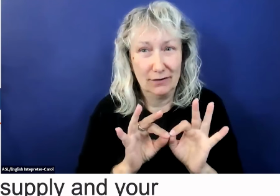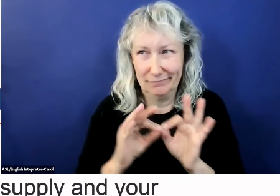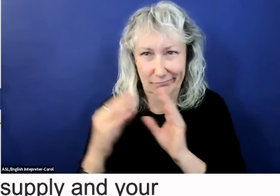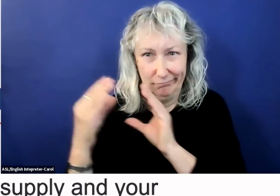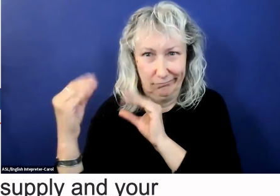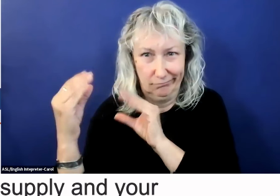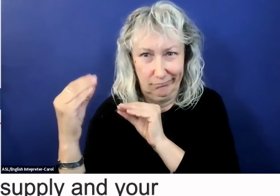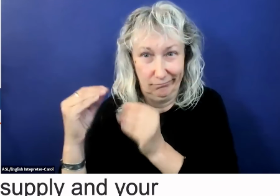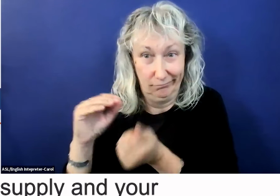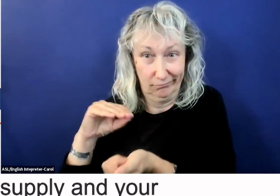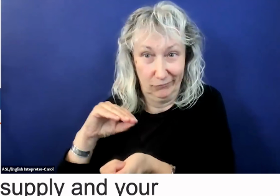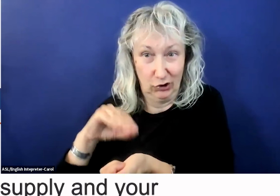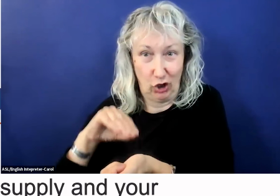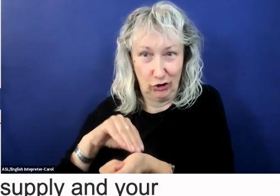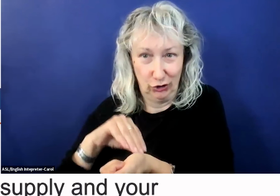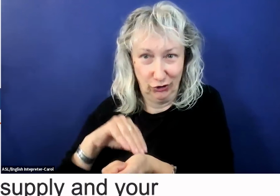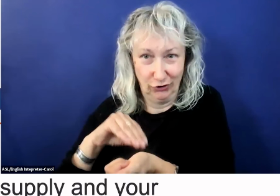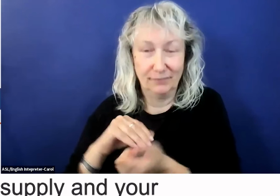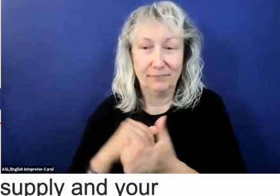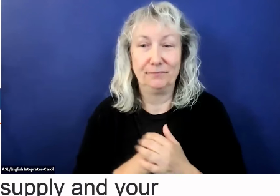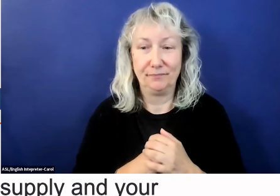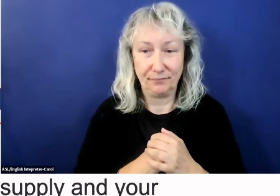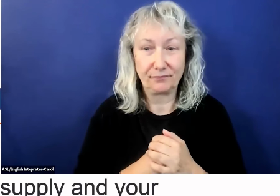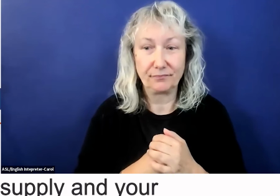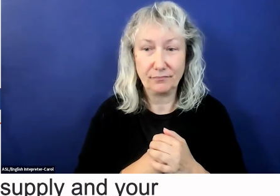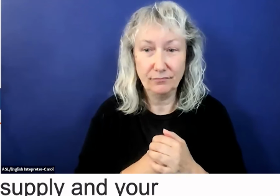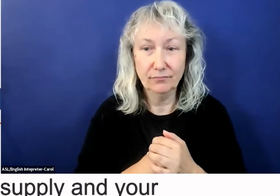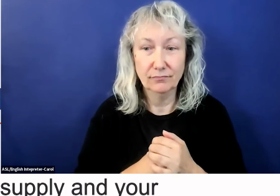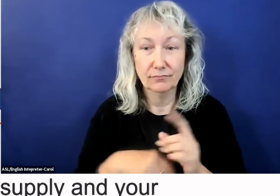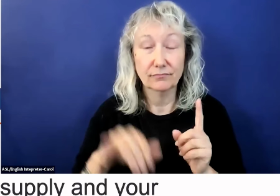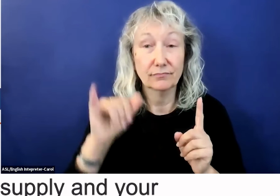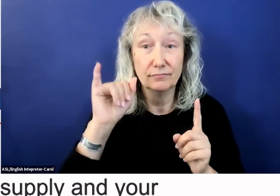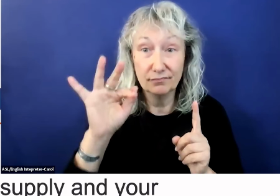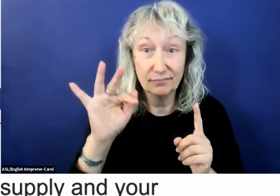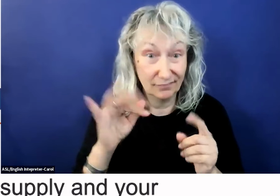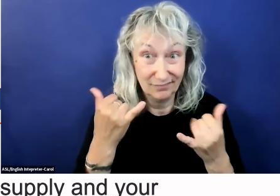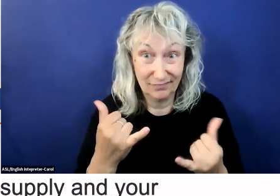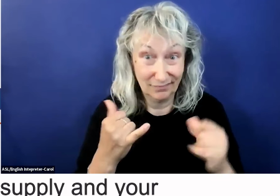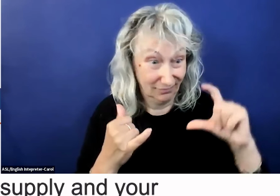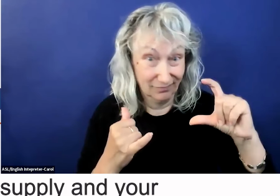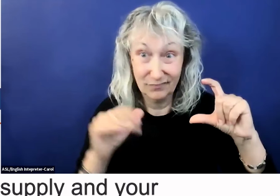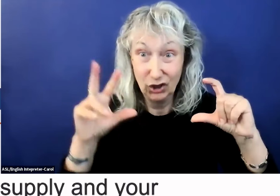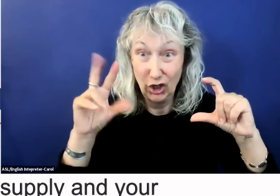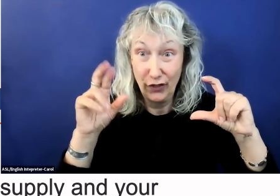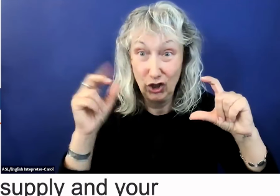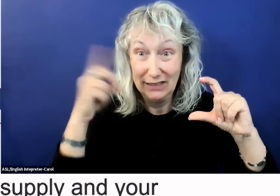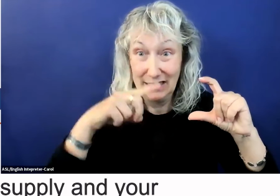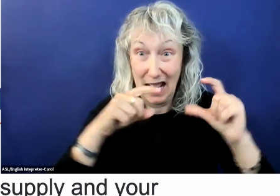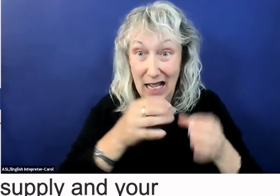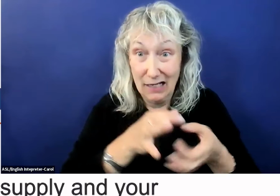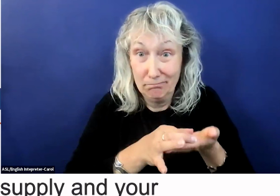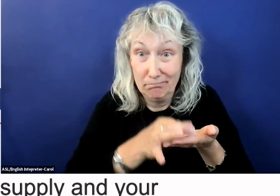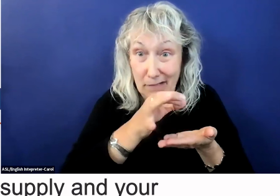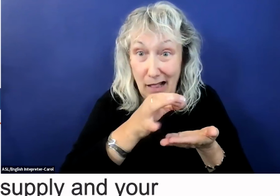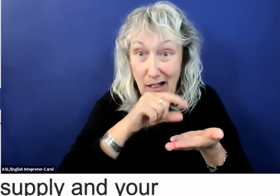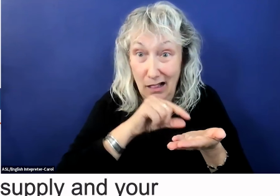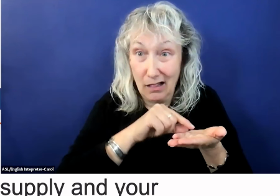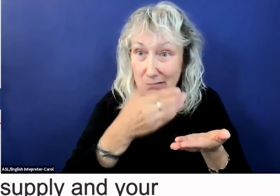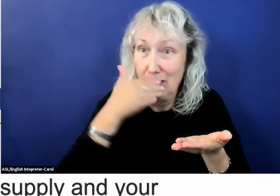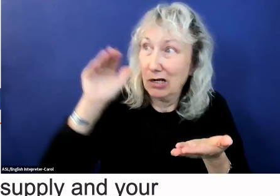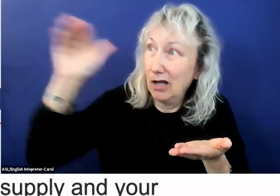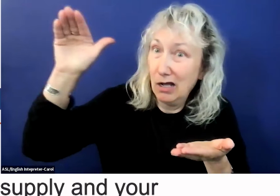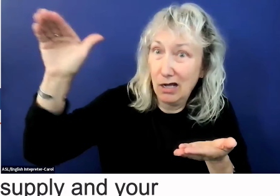doctor. If you currently only have a 30-day supply of medication, talk with your doctor about whether you should increase your supply